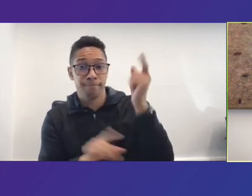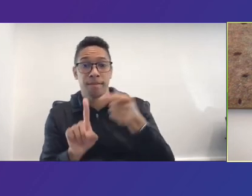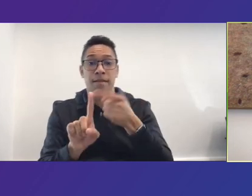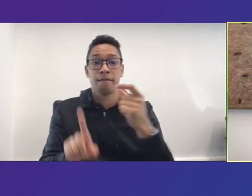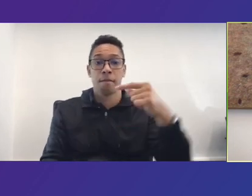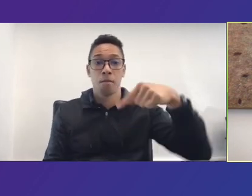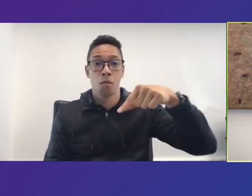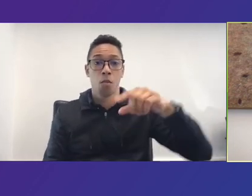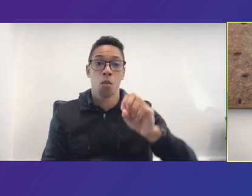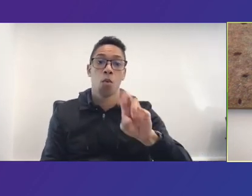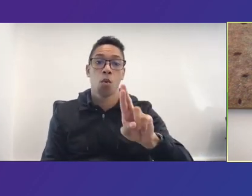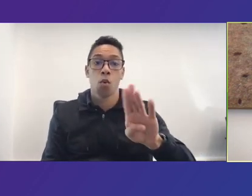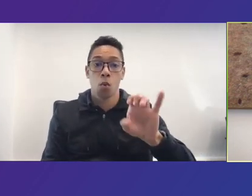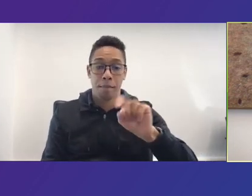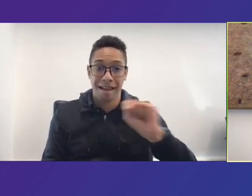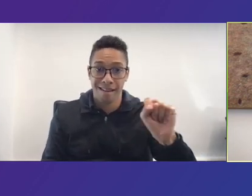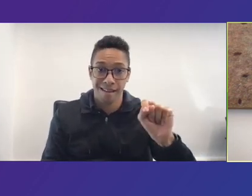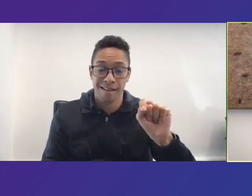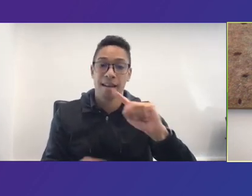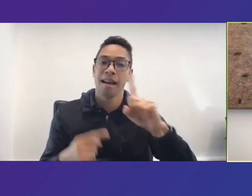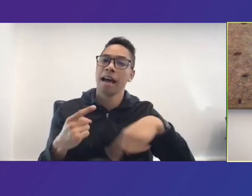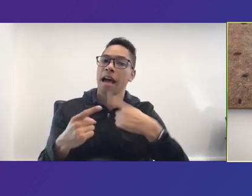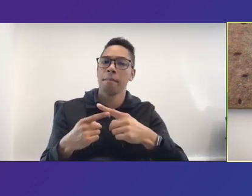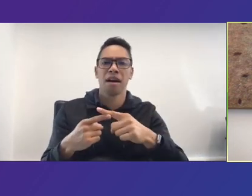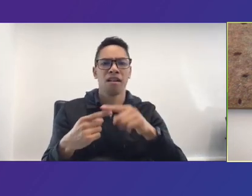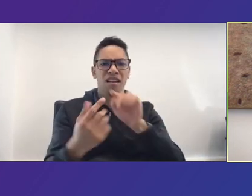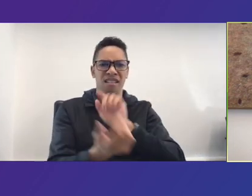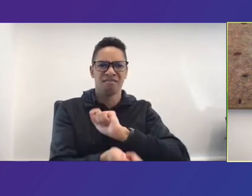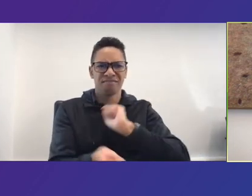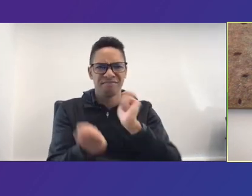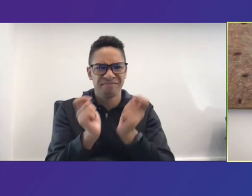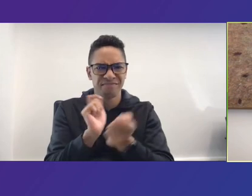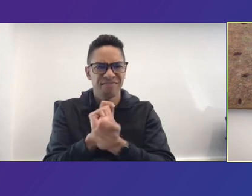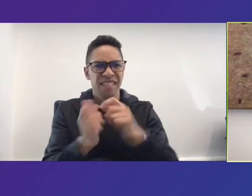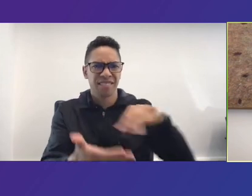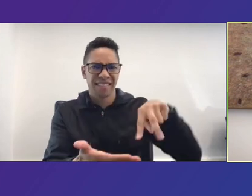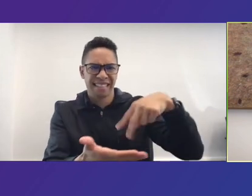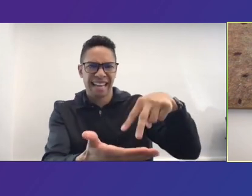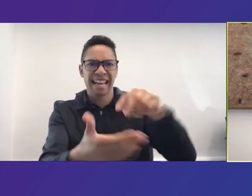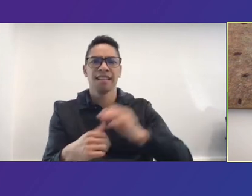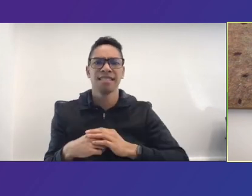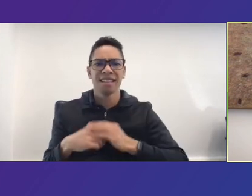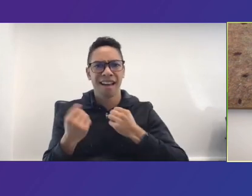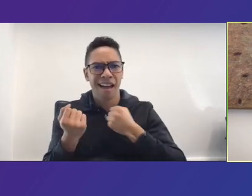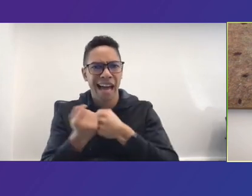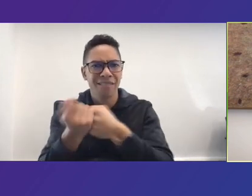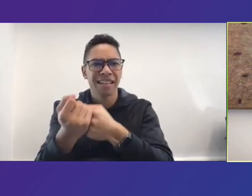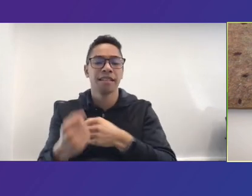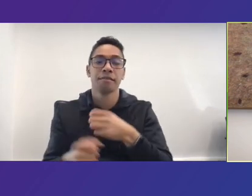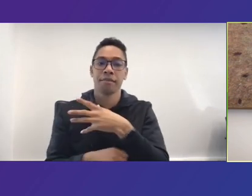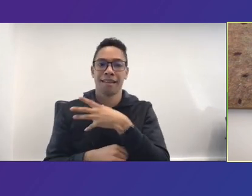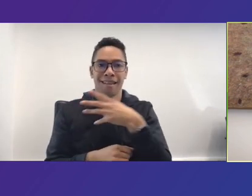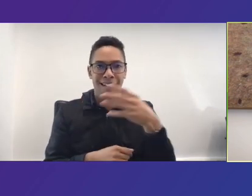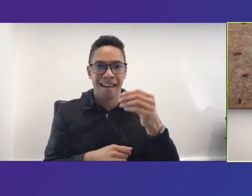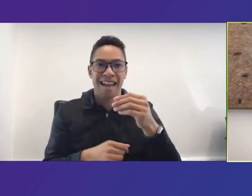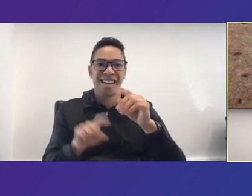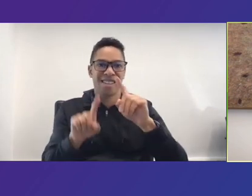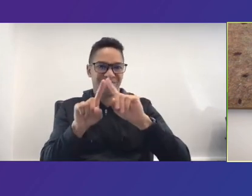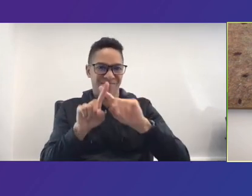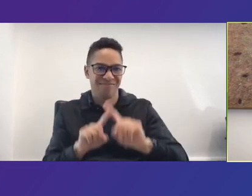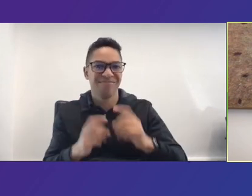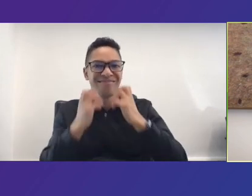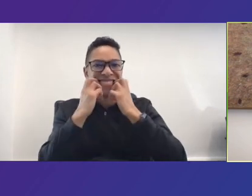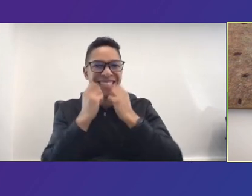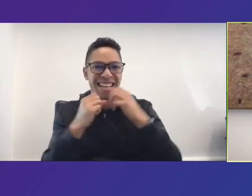Corbett O'Toole about the evolution of dance, activism, and an ethos of collective care in